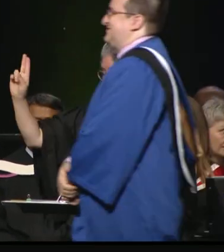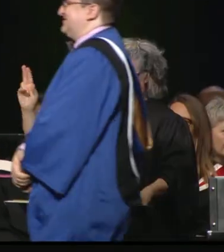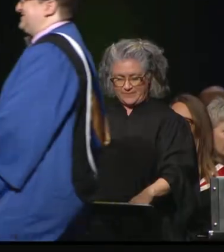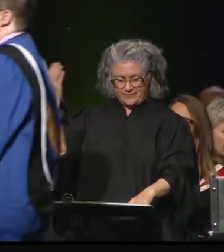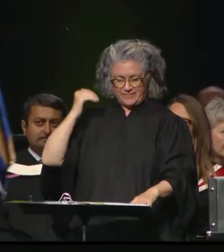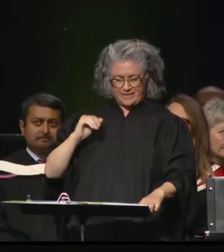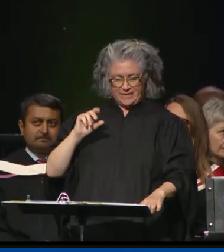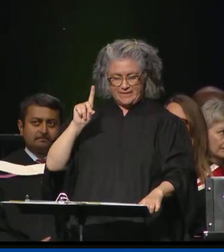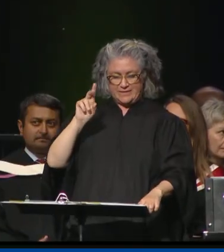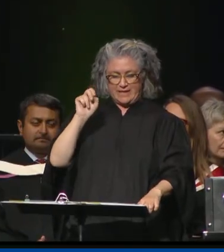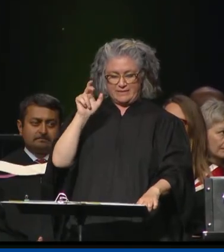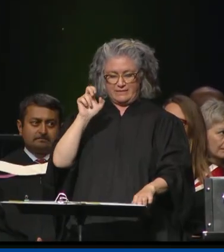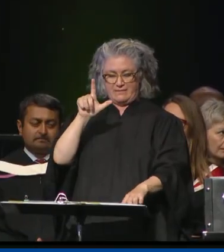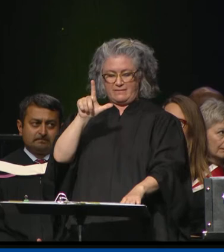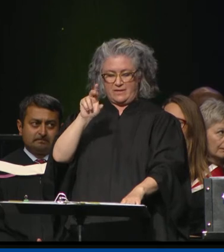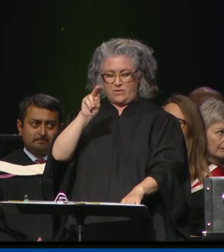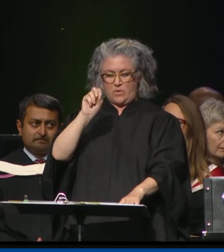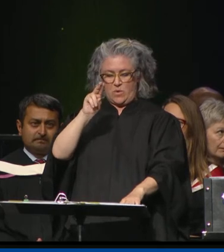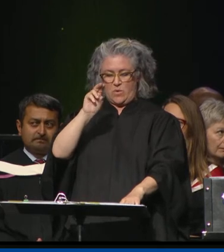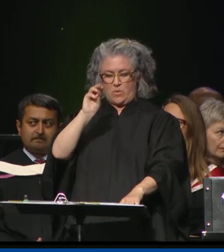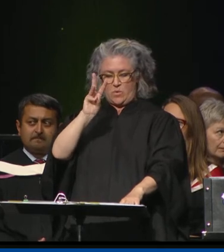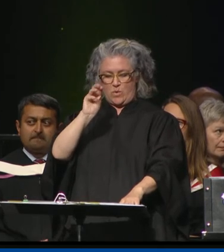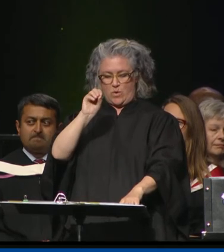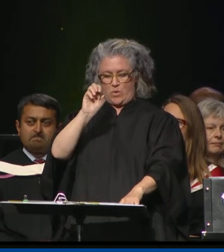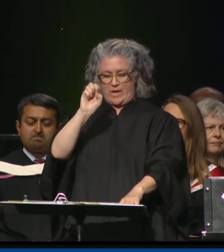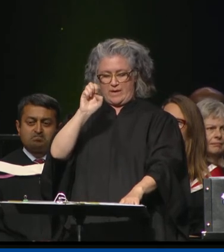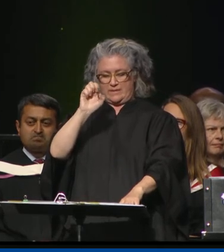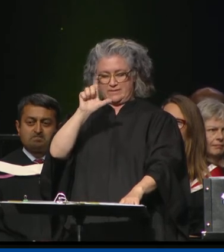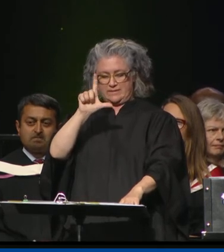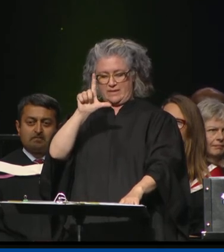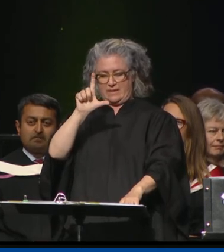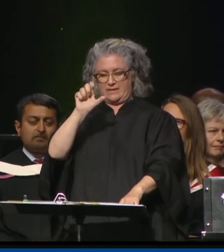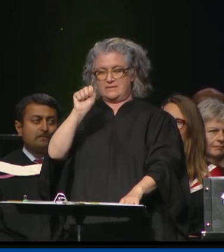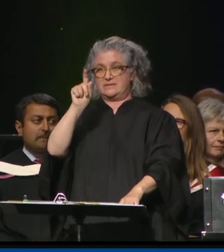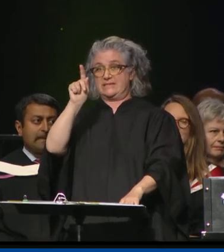Daniel Nowoselski, with distinction.